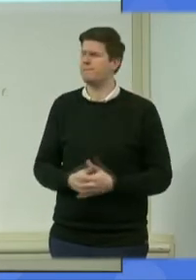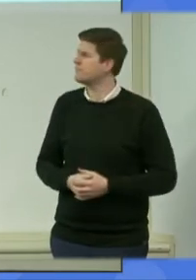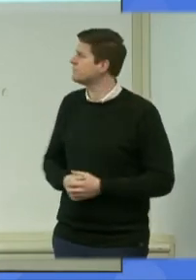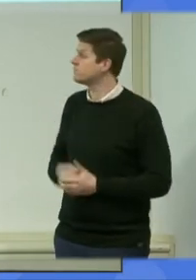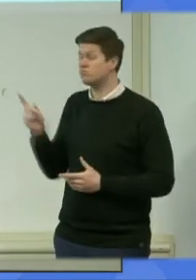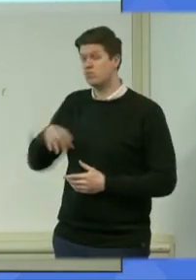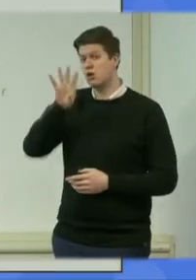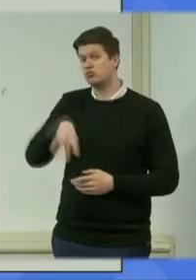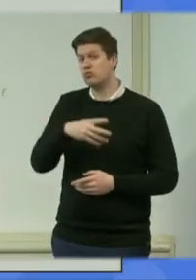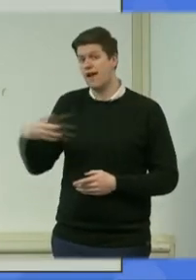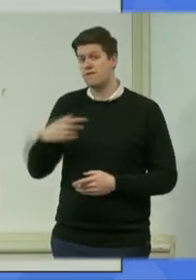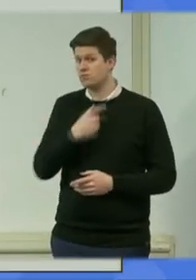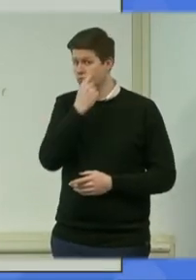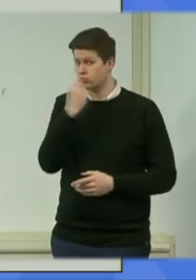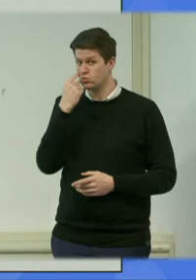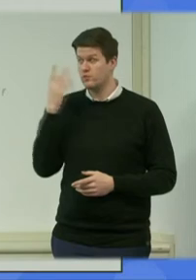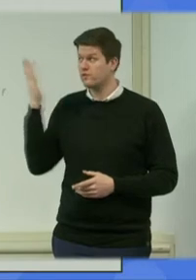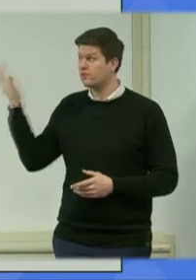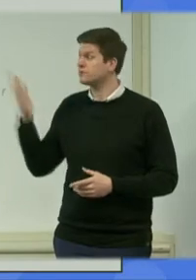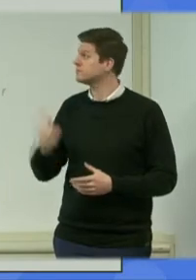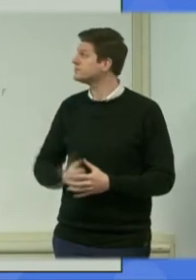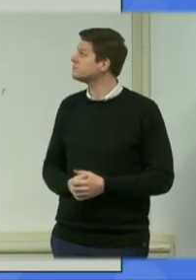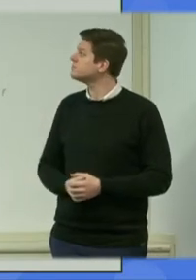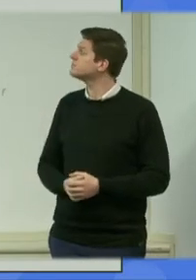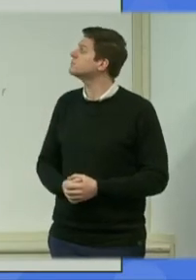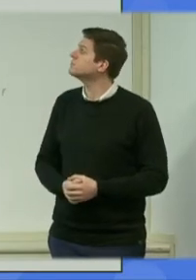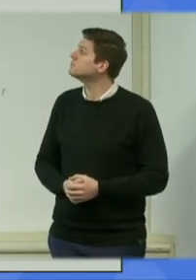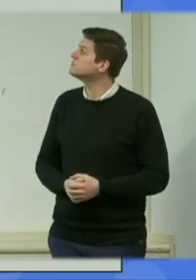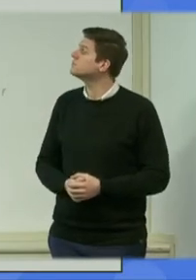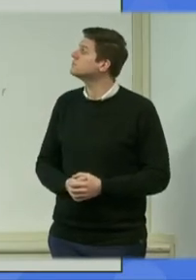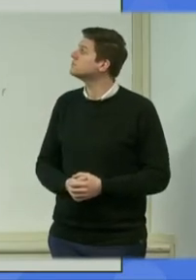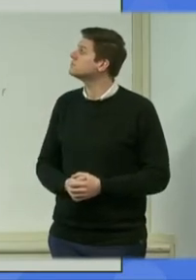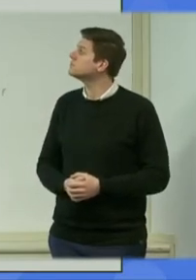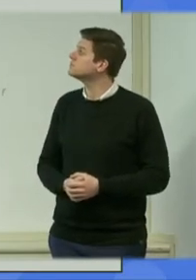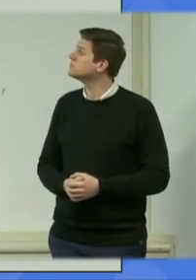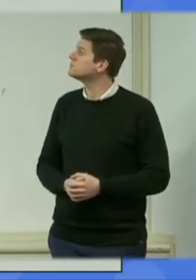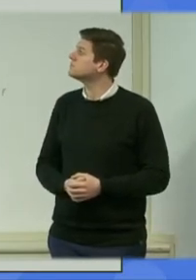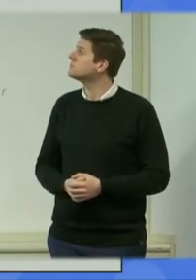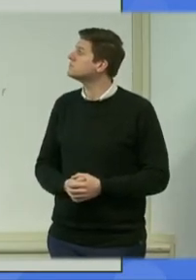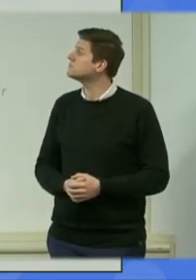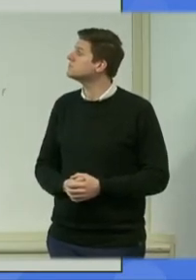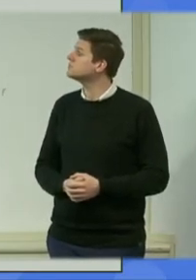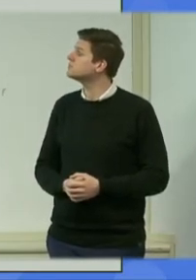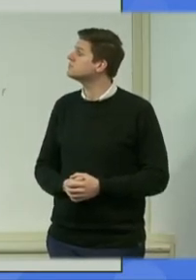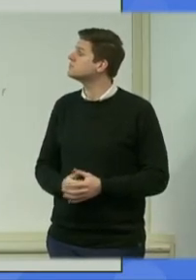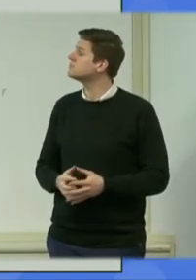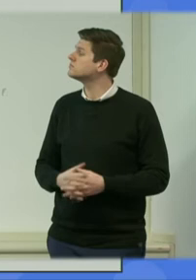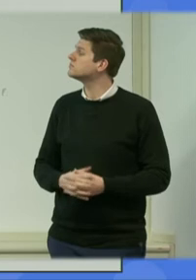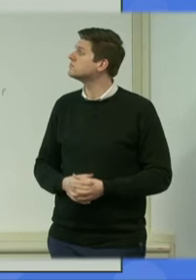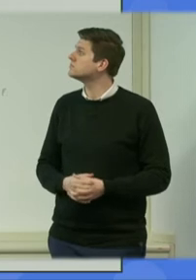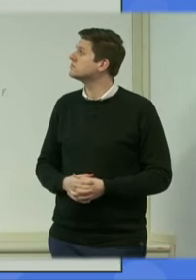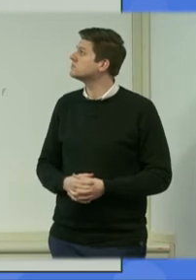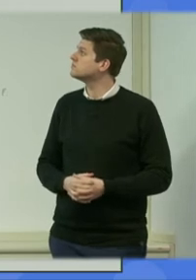problems in action. So this graph is going to show for someone, for a job that